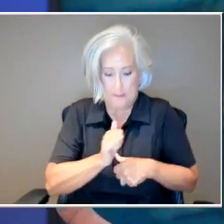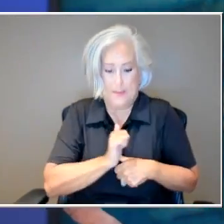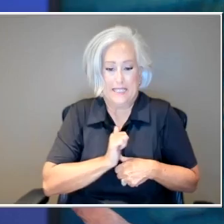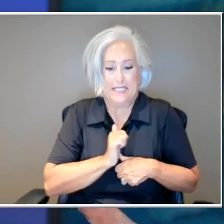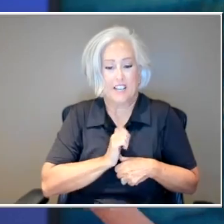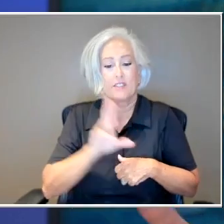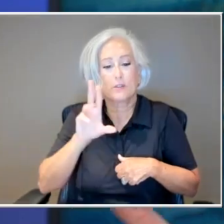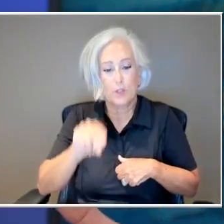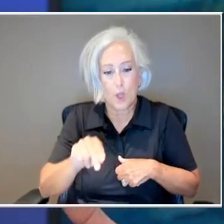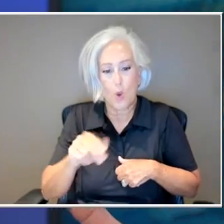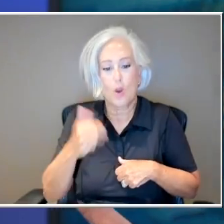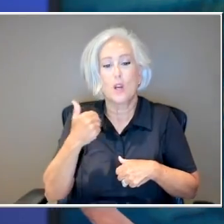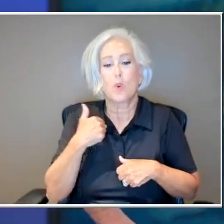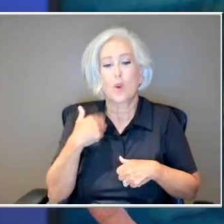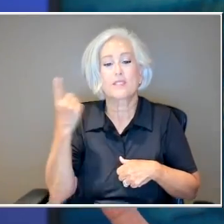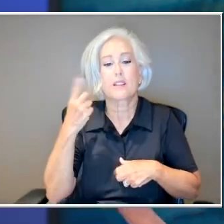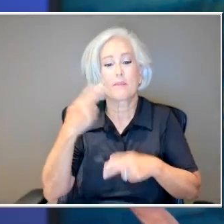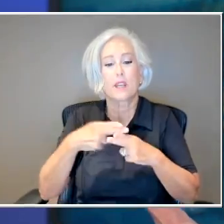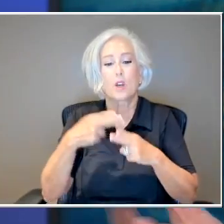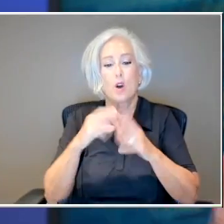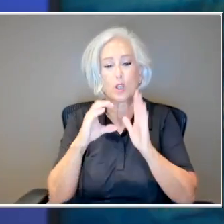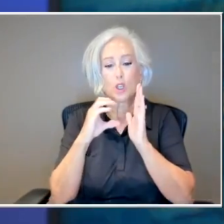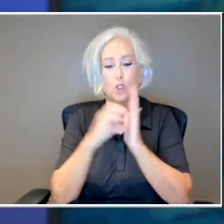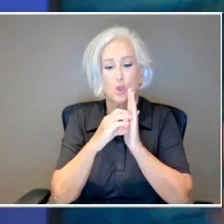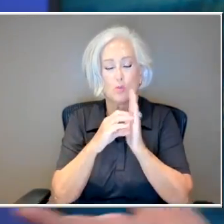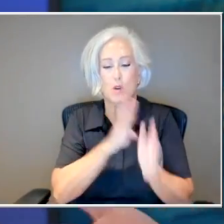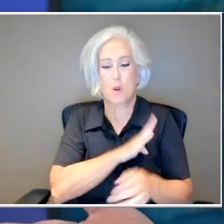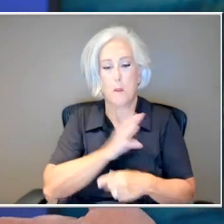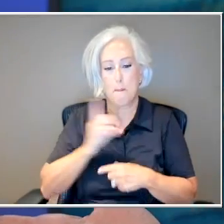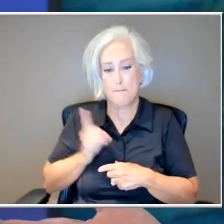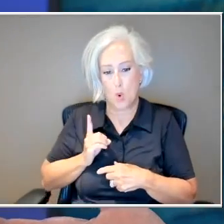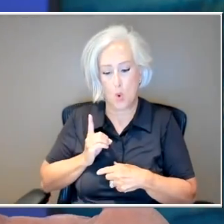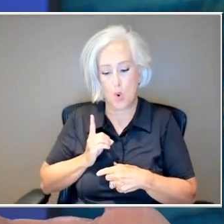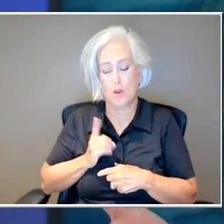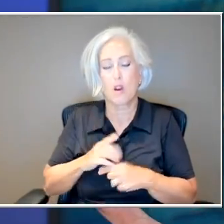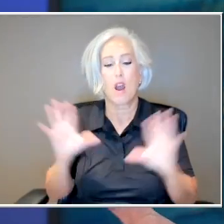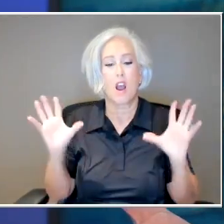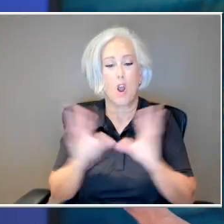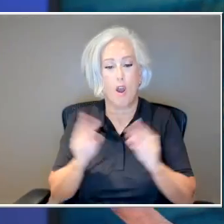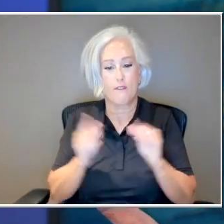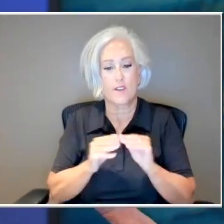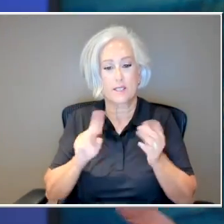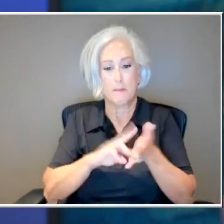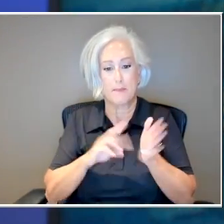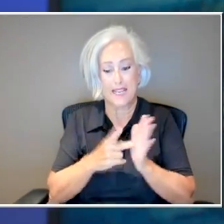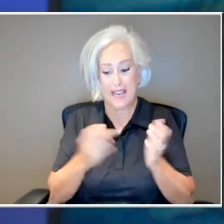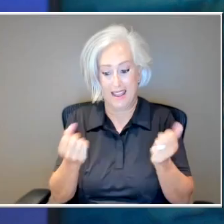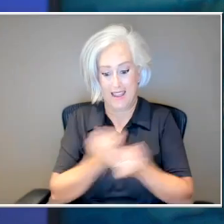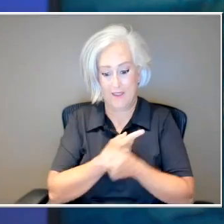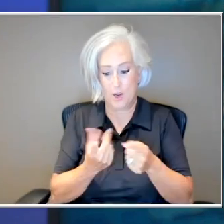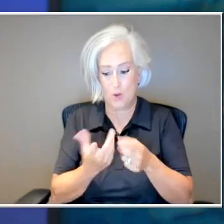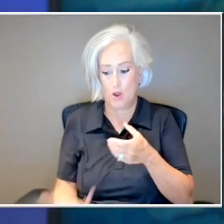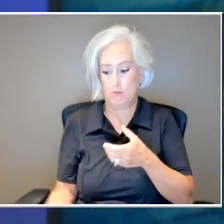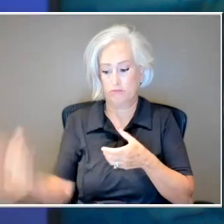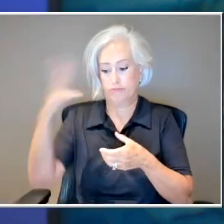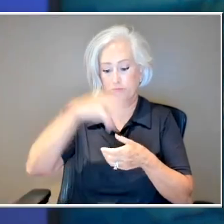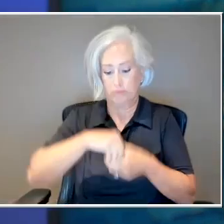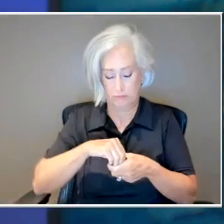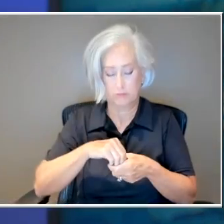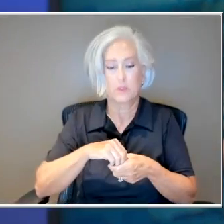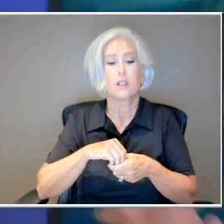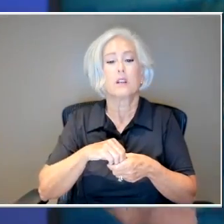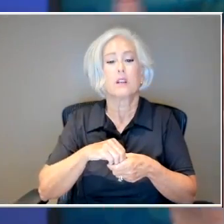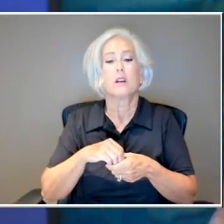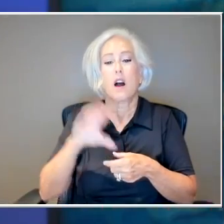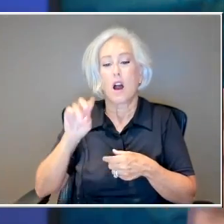tumor conferences or tumor boards where everyone in the oncology service, pathologists,